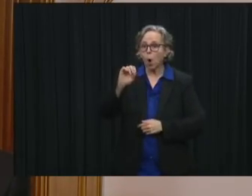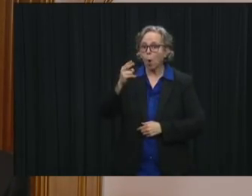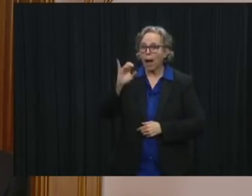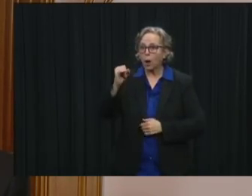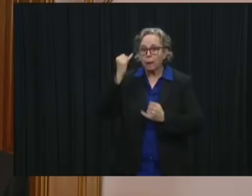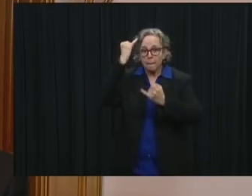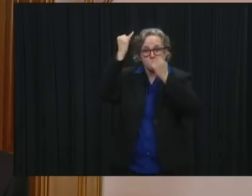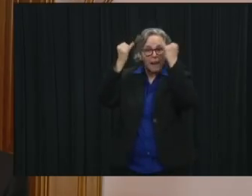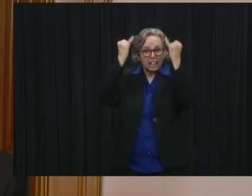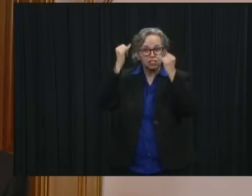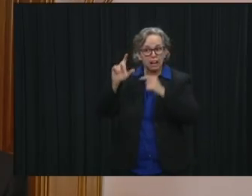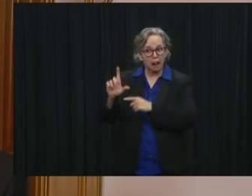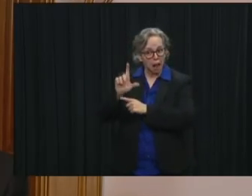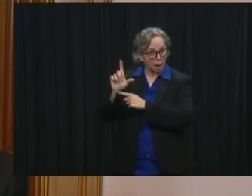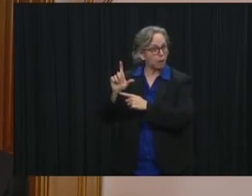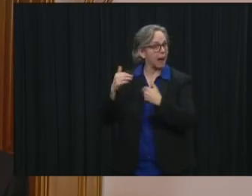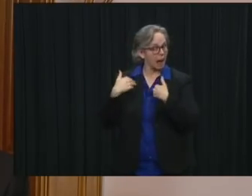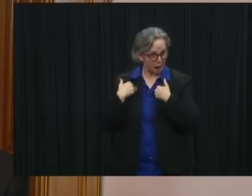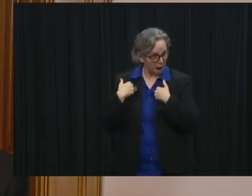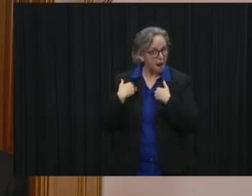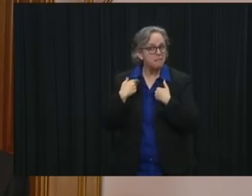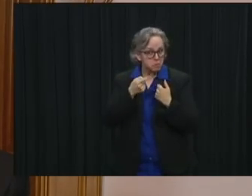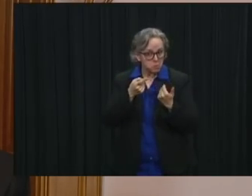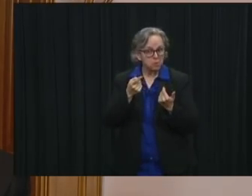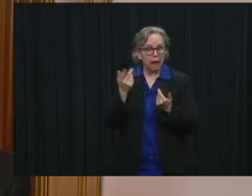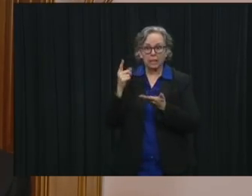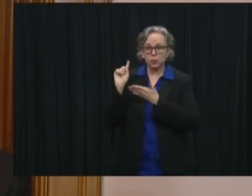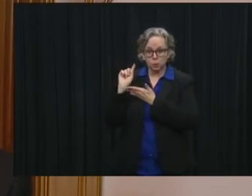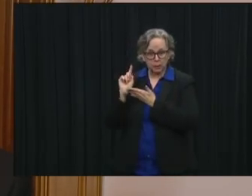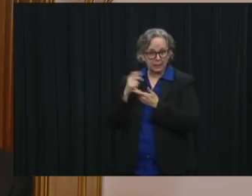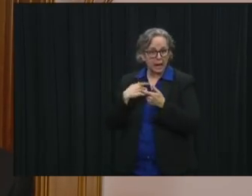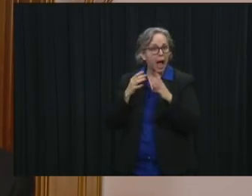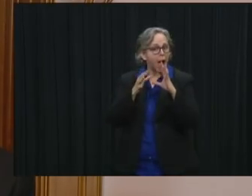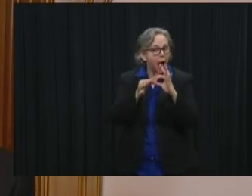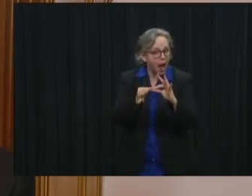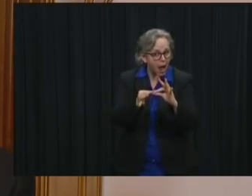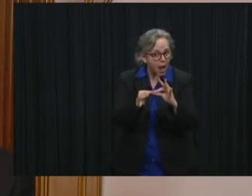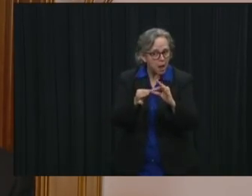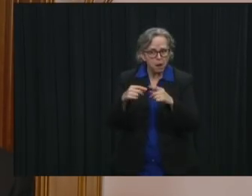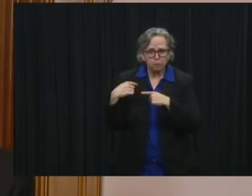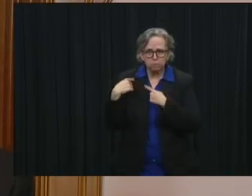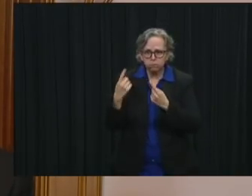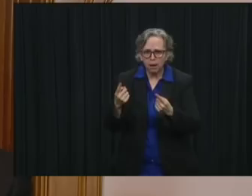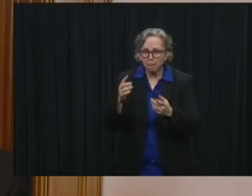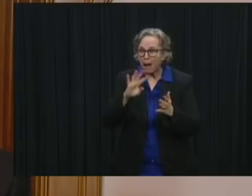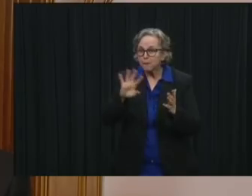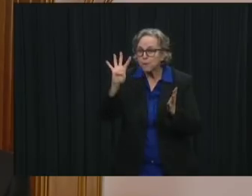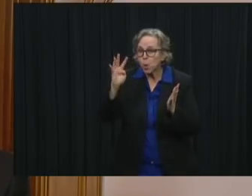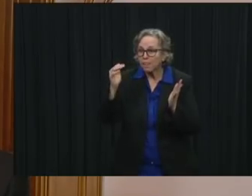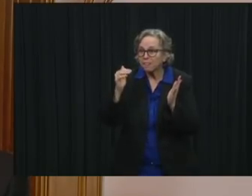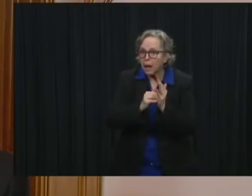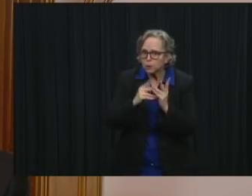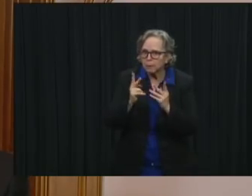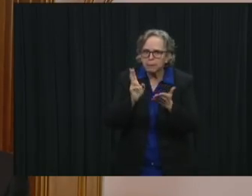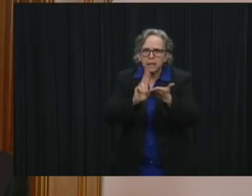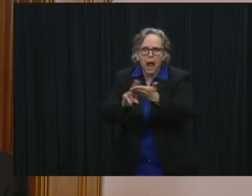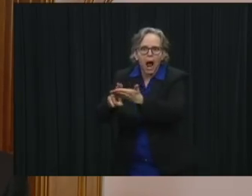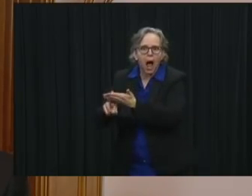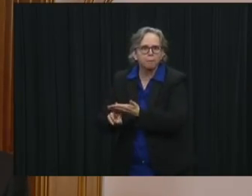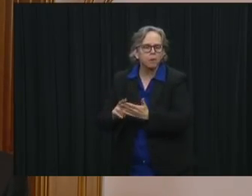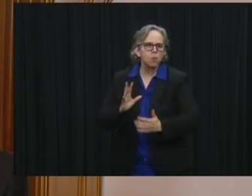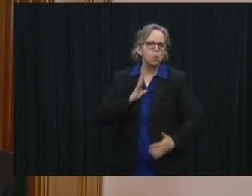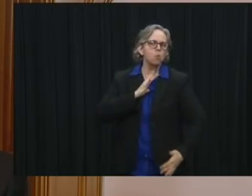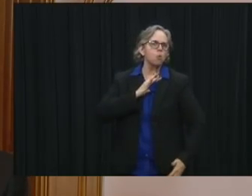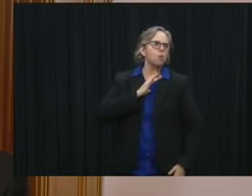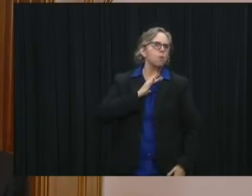when I talked about it, I think since then we had about 4,000 people sign up. Now remember, it's going to take about 8 weeks